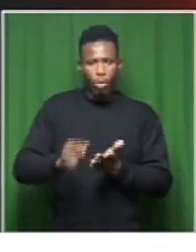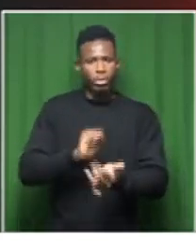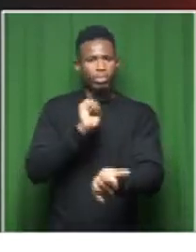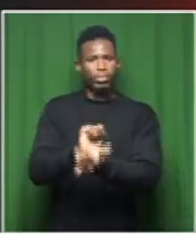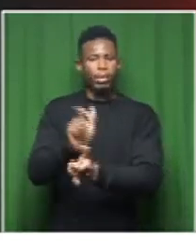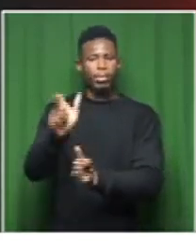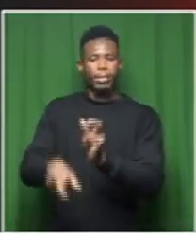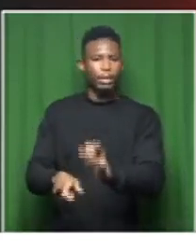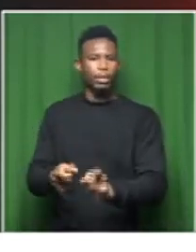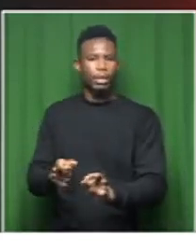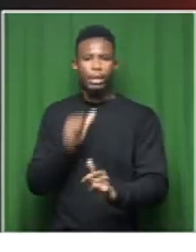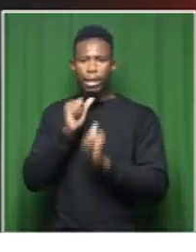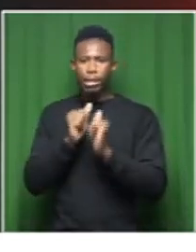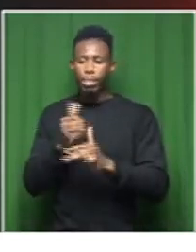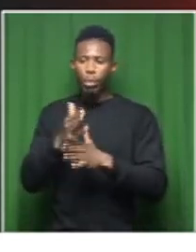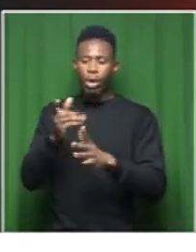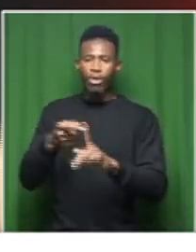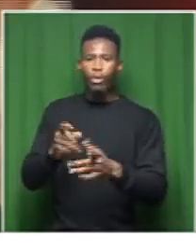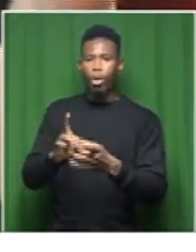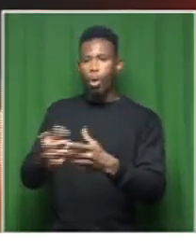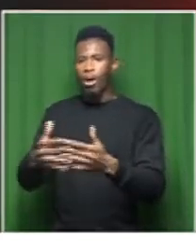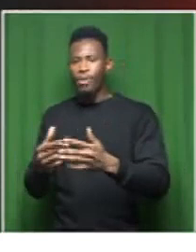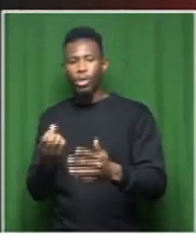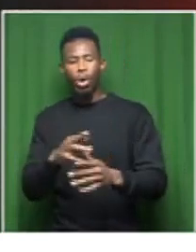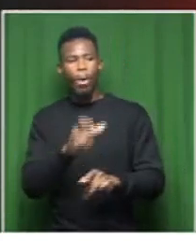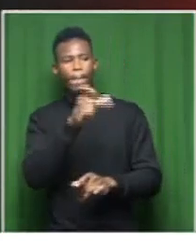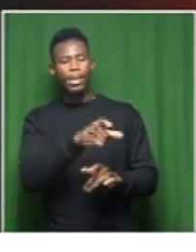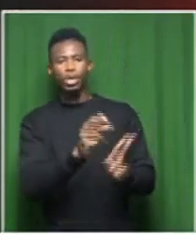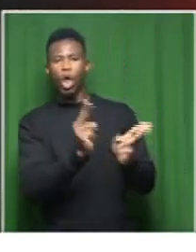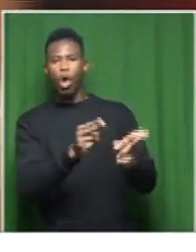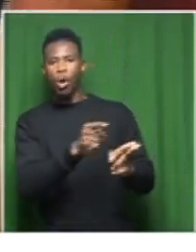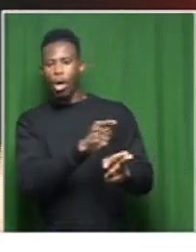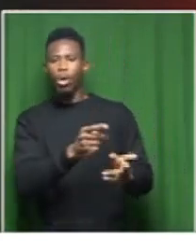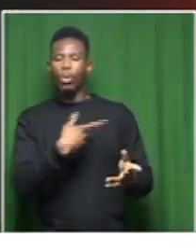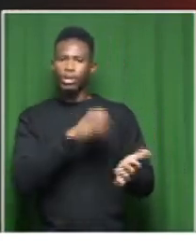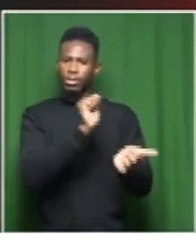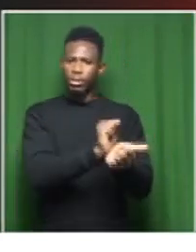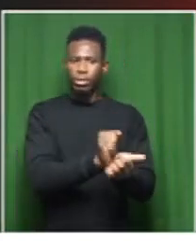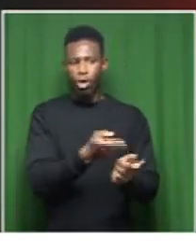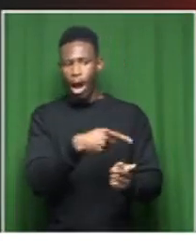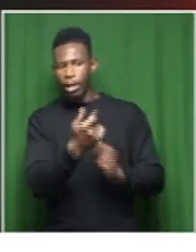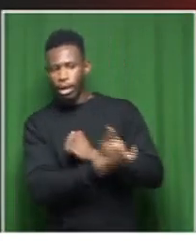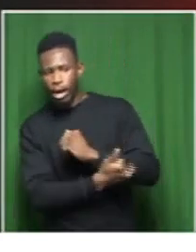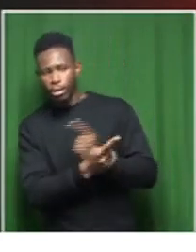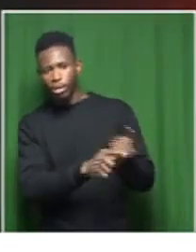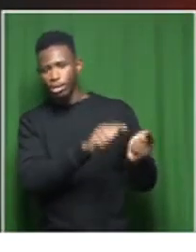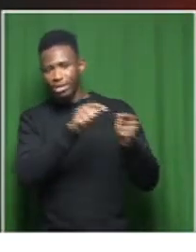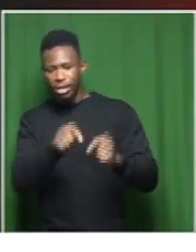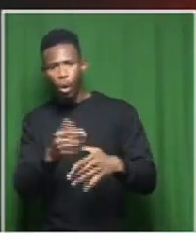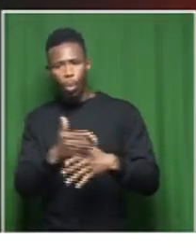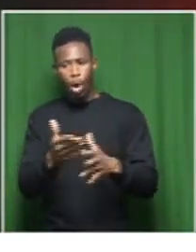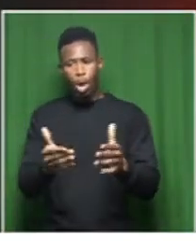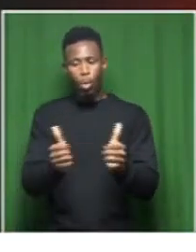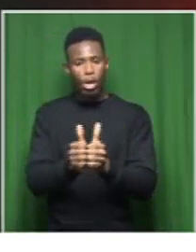worker from Home Affairs or an ordinary citizen or somebody from another country who have been collaborating